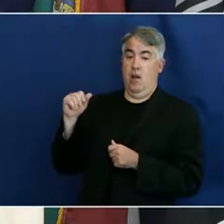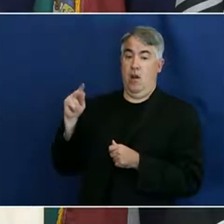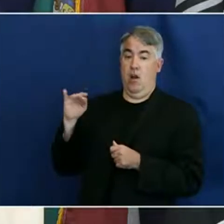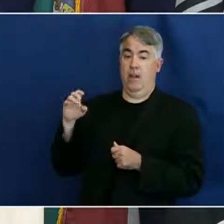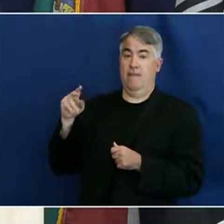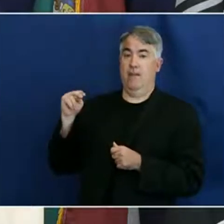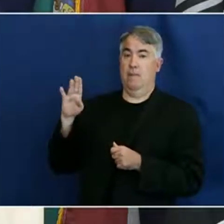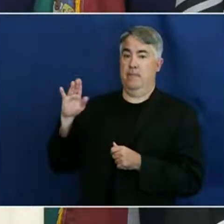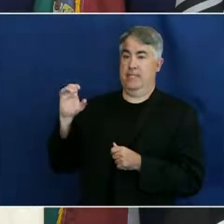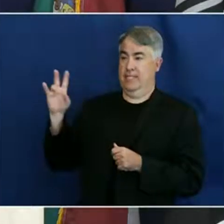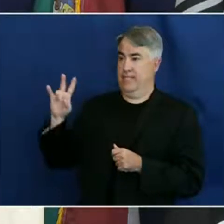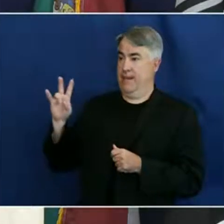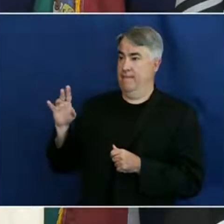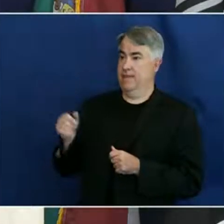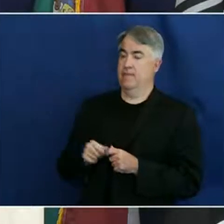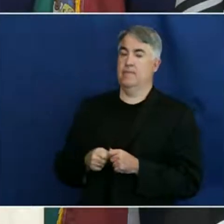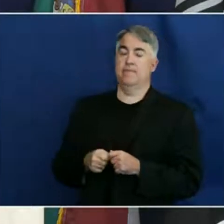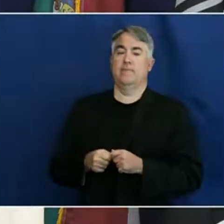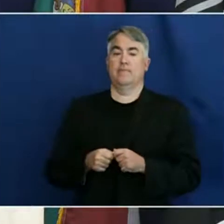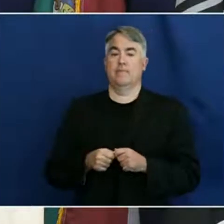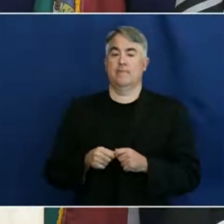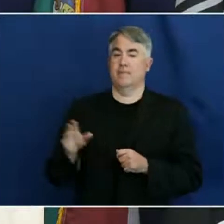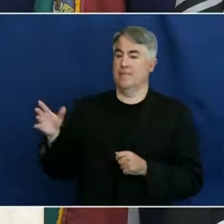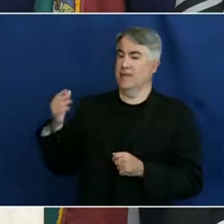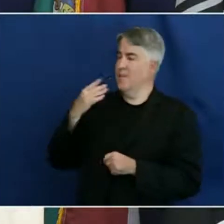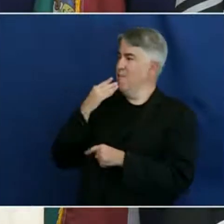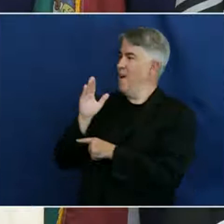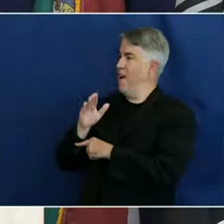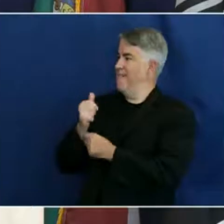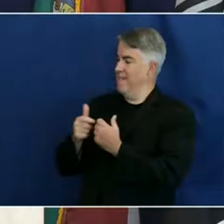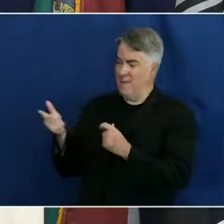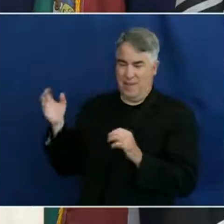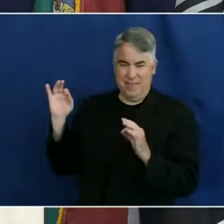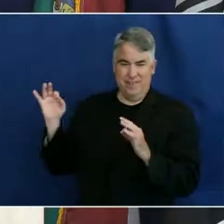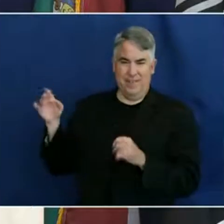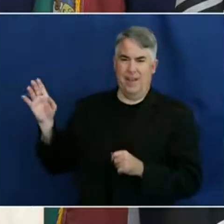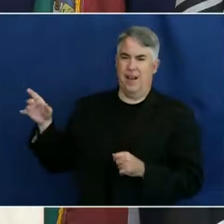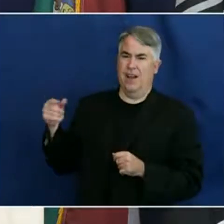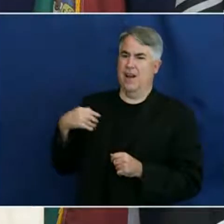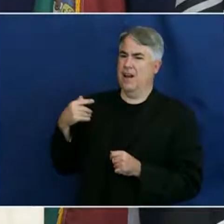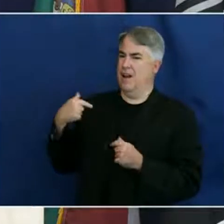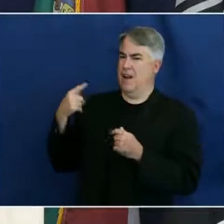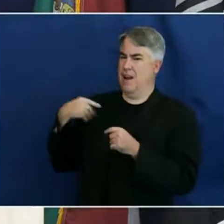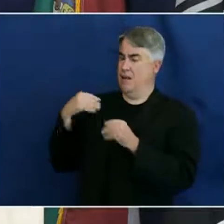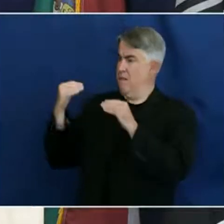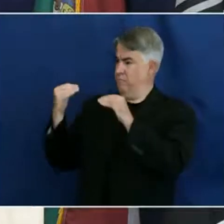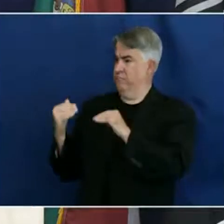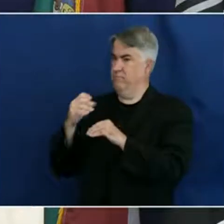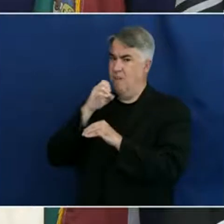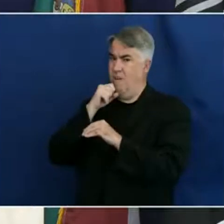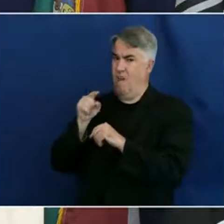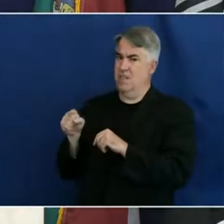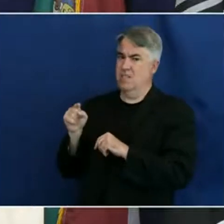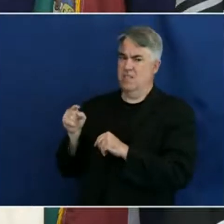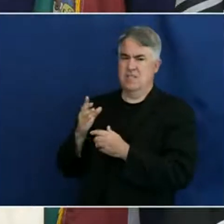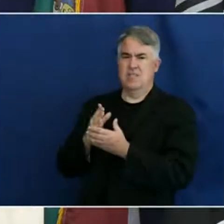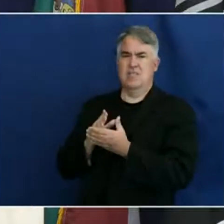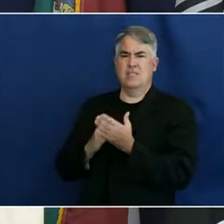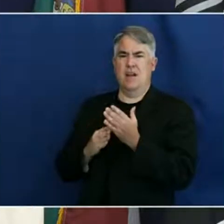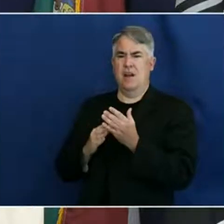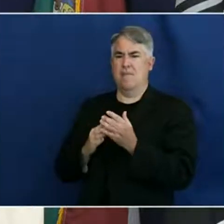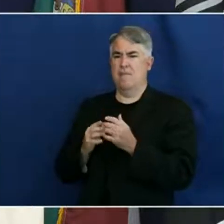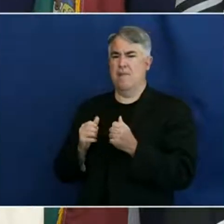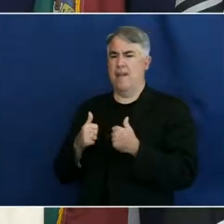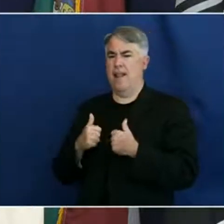NBC7. Good afternoon, everybody. With the move to the orange tier in some sectors like live